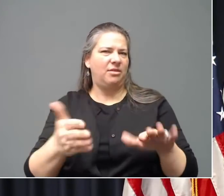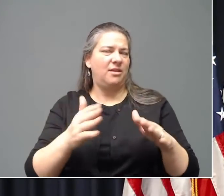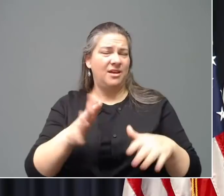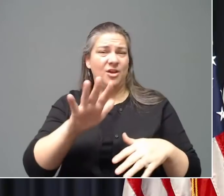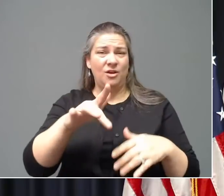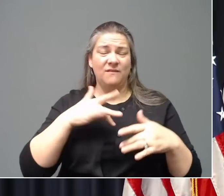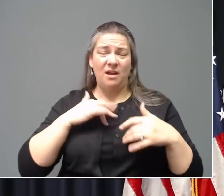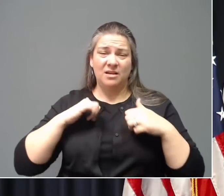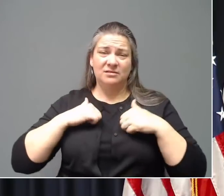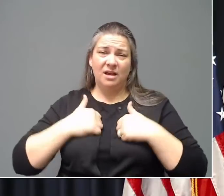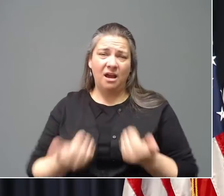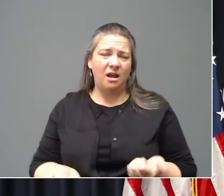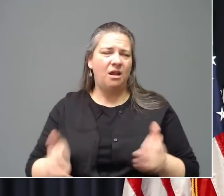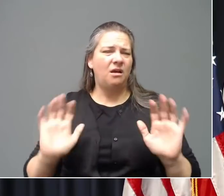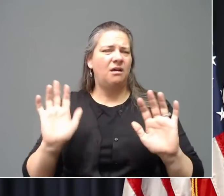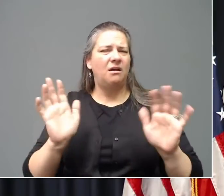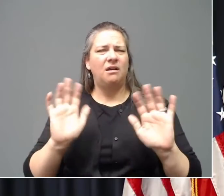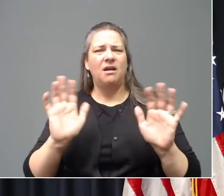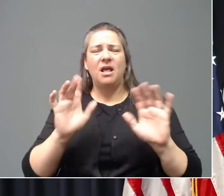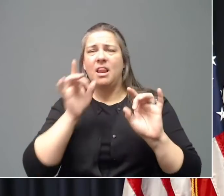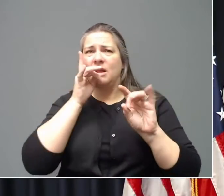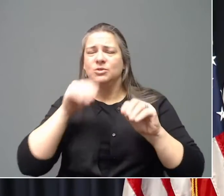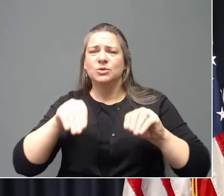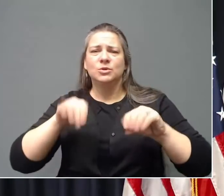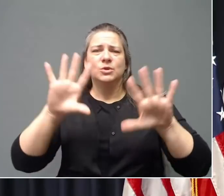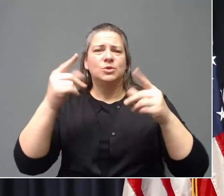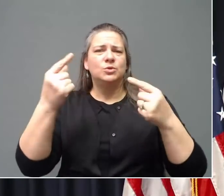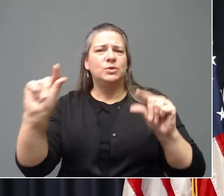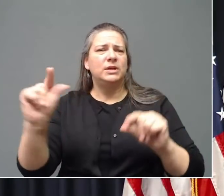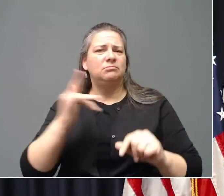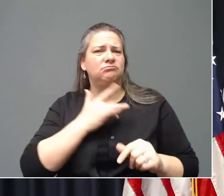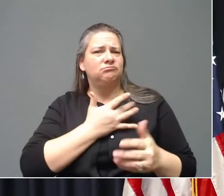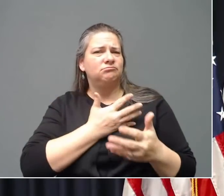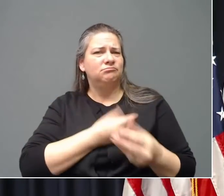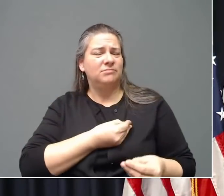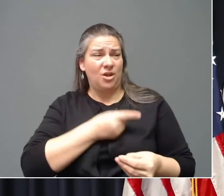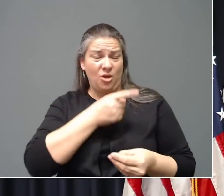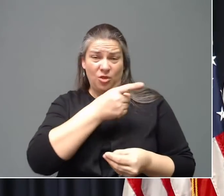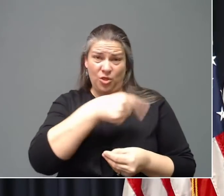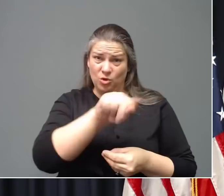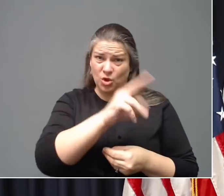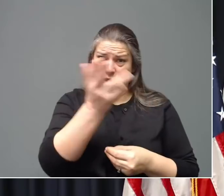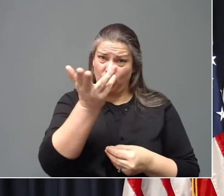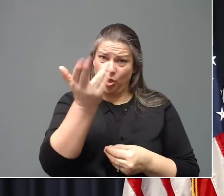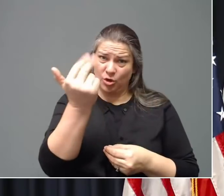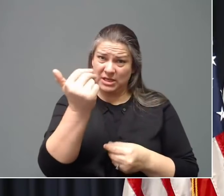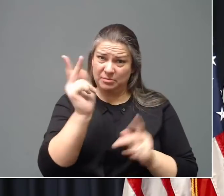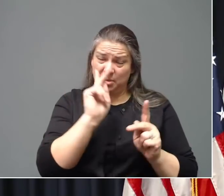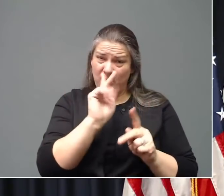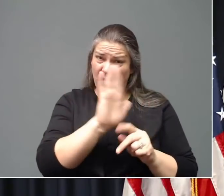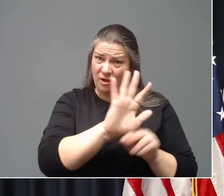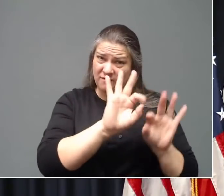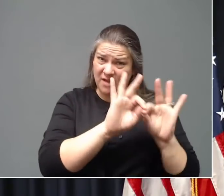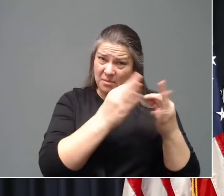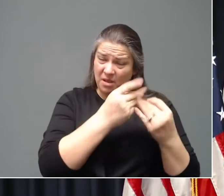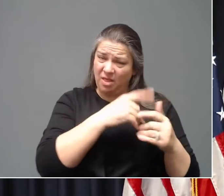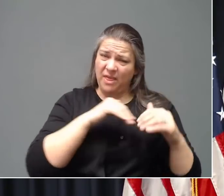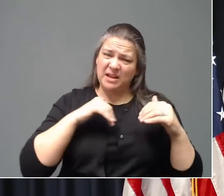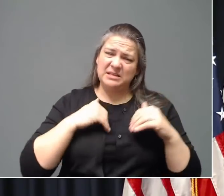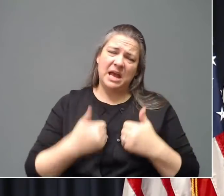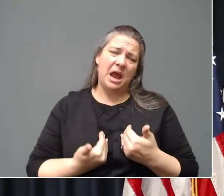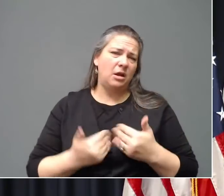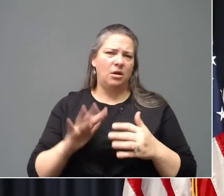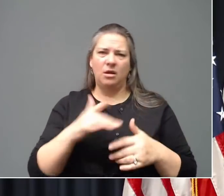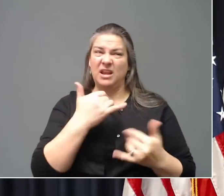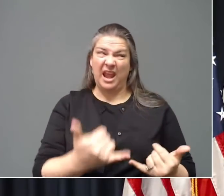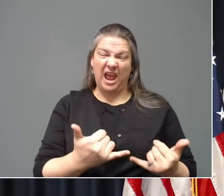up green. These 13 families don't get a choice for being tired. They're grieving, and it's